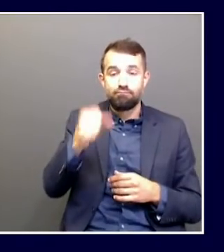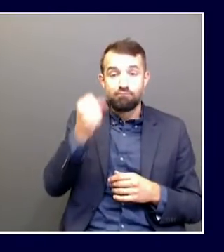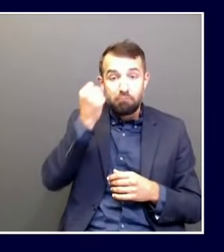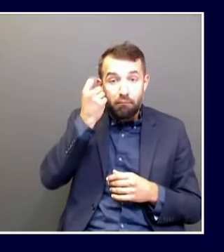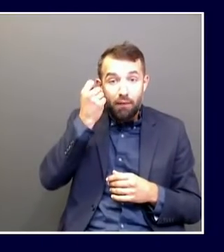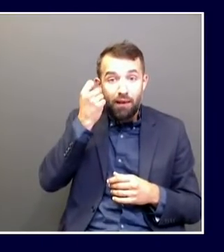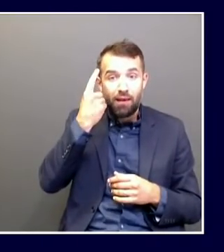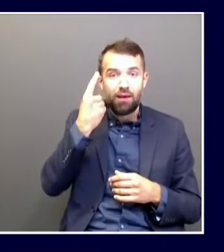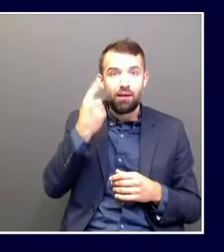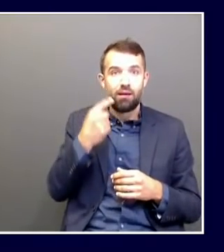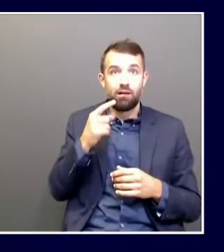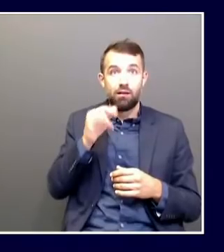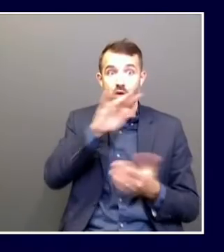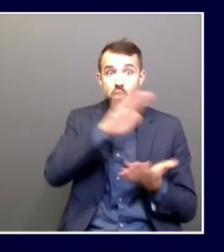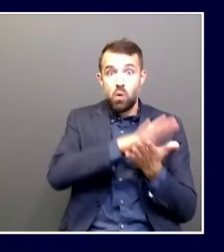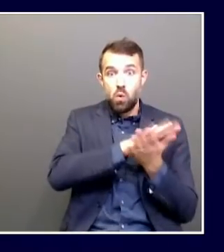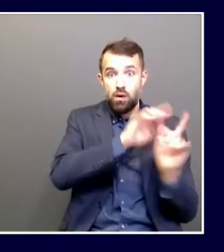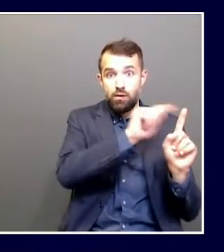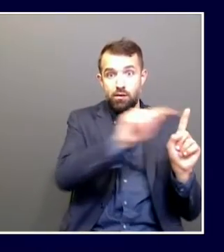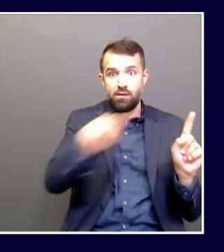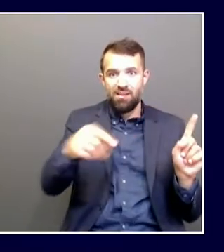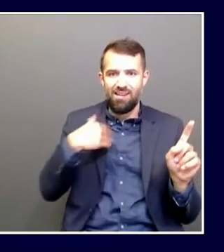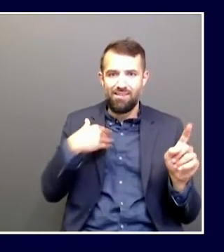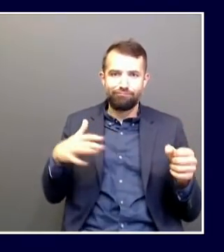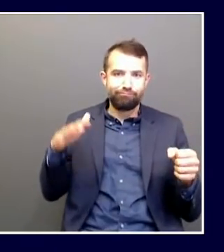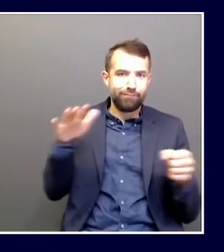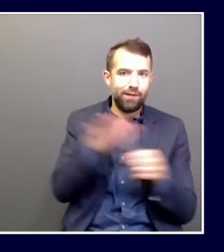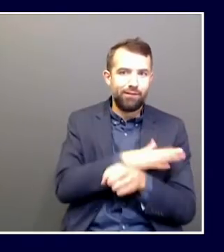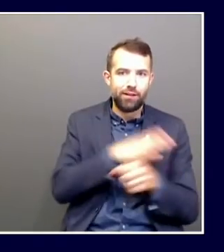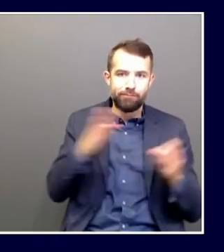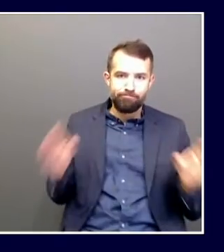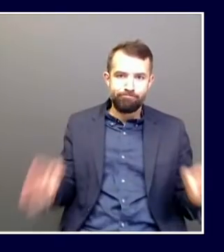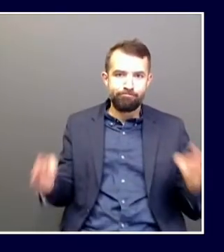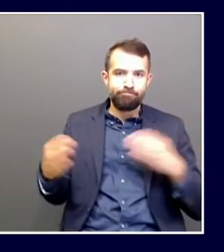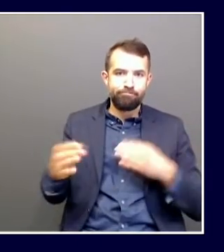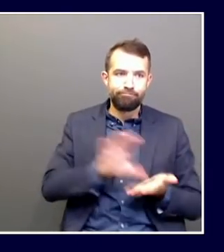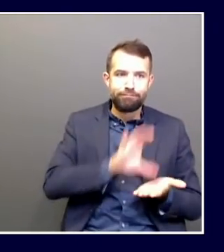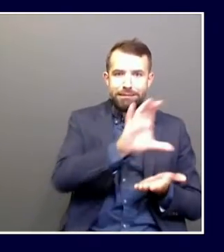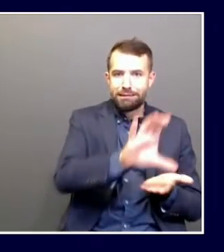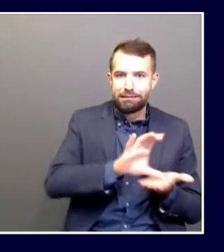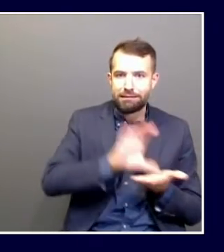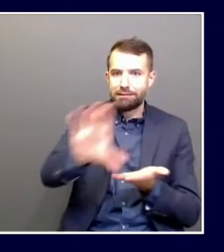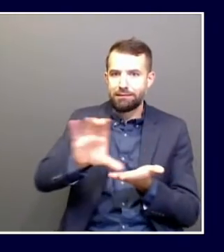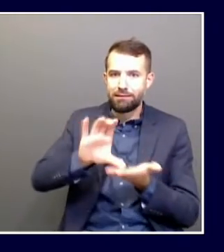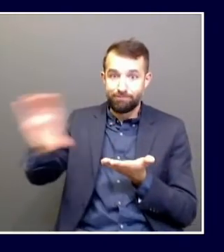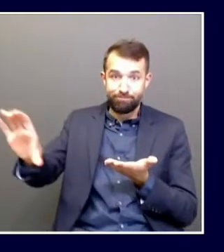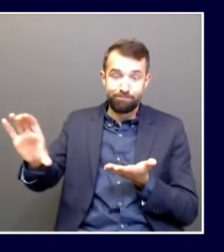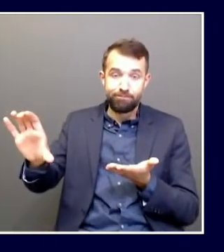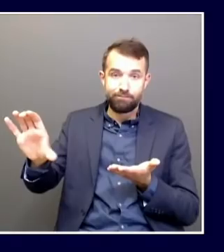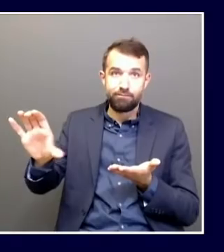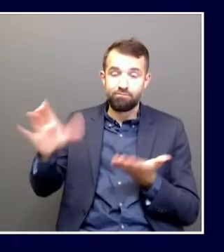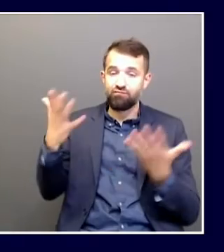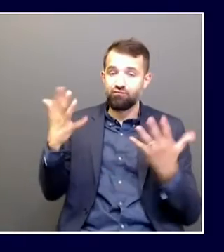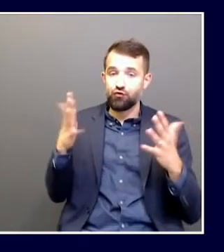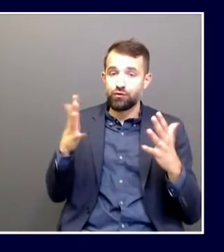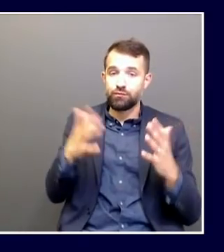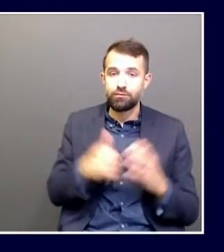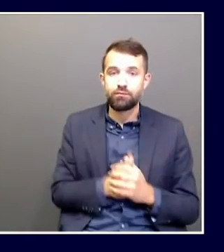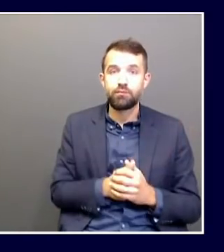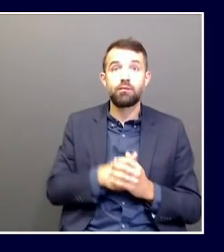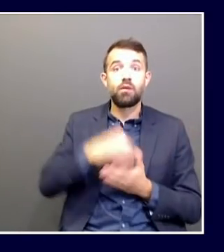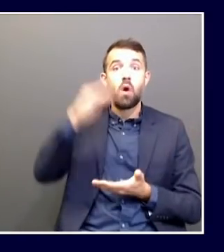they needed in order to keep kids in the classroom. That was true 3 weeks ago. Thankfully, it remains true